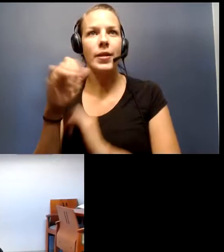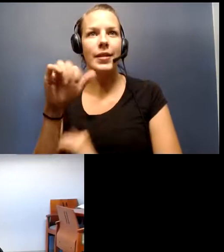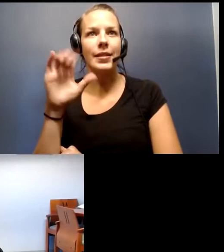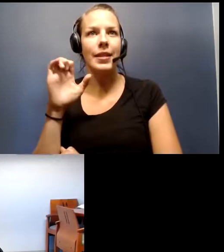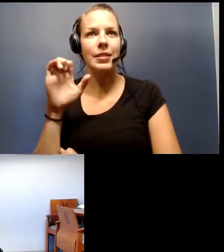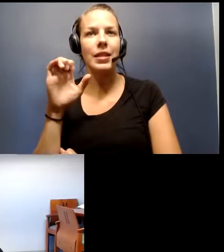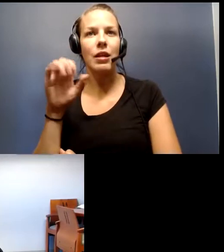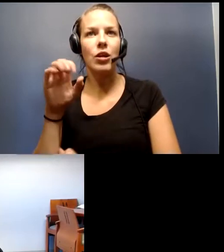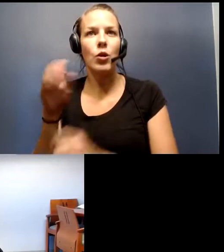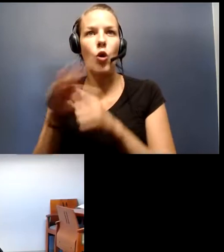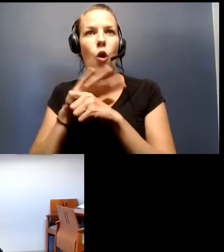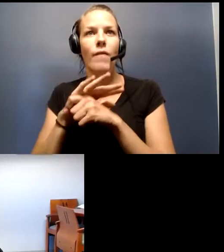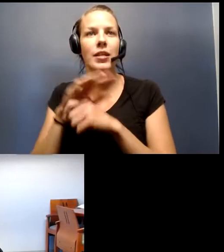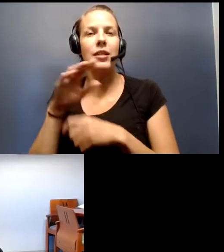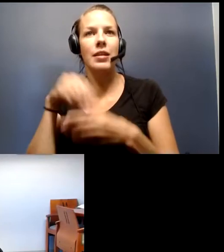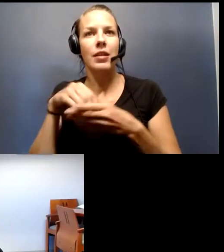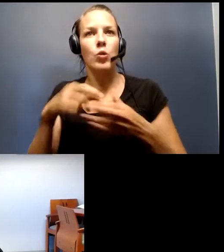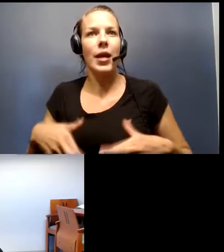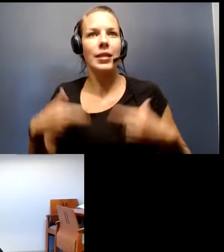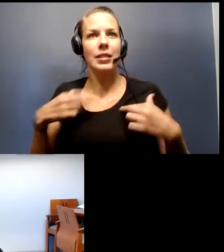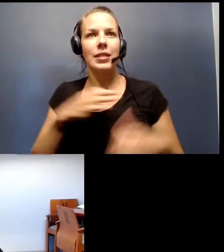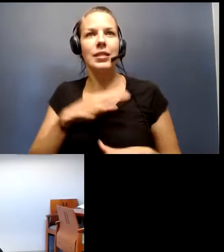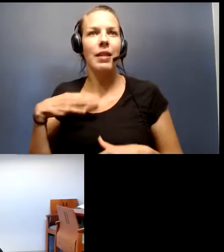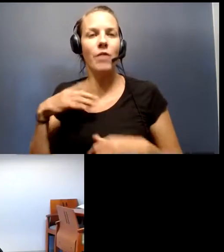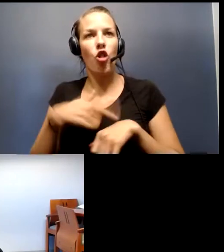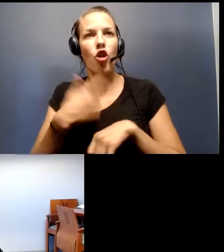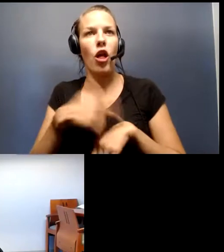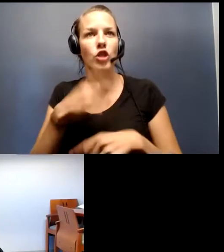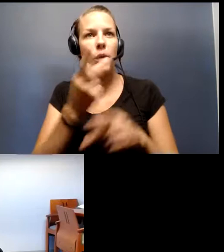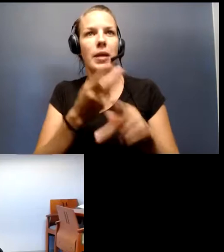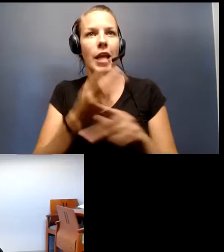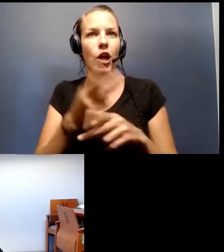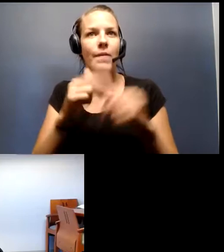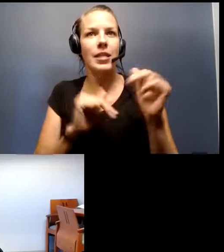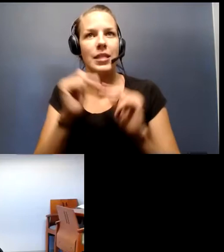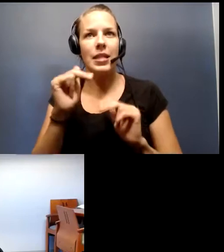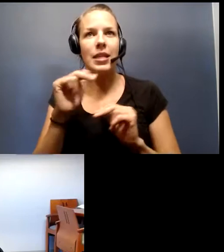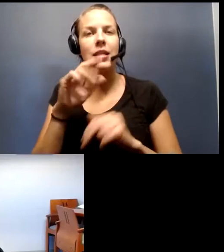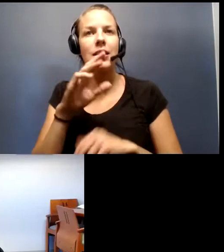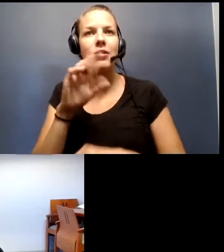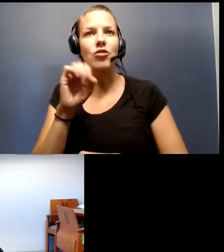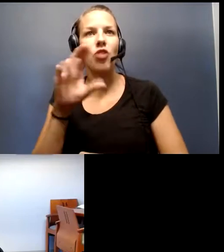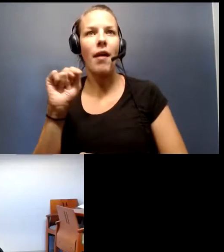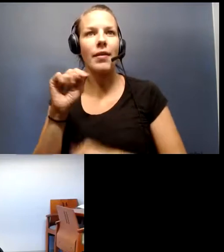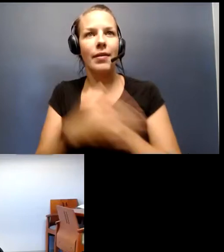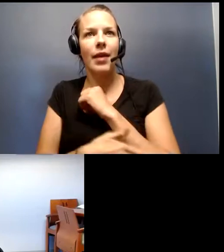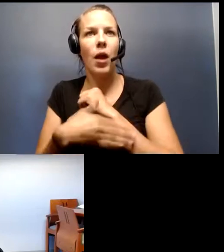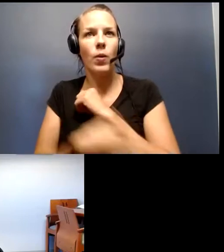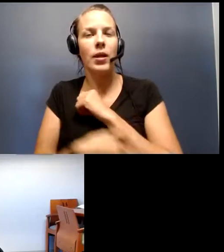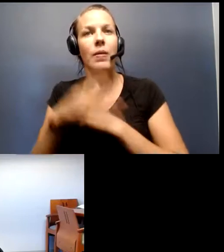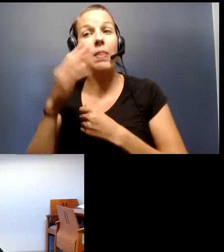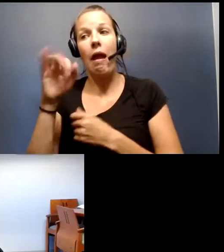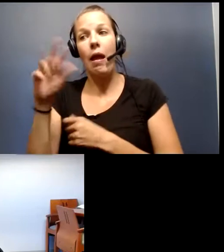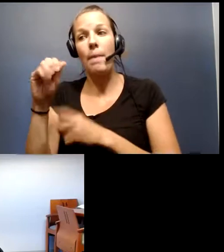of COVID-19 in residents and staff at their long-term care facility in Scott County. According to the Iowa Department